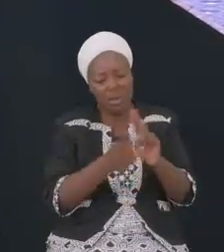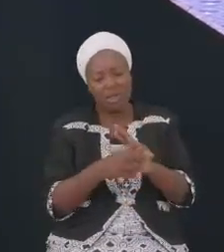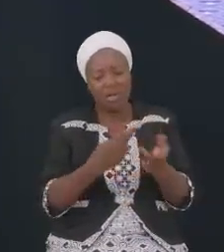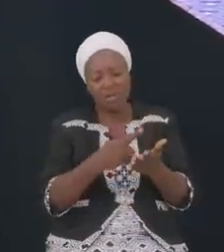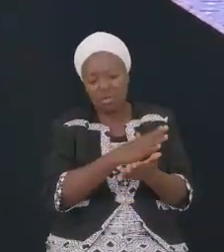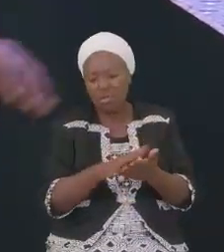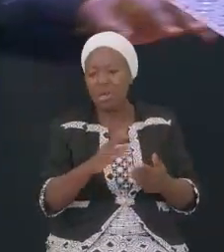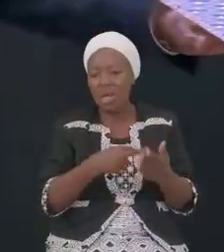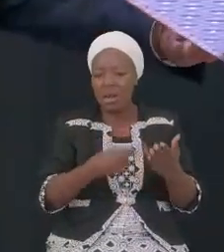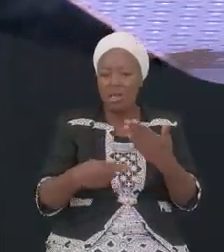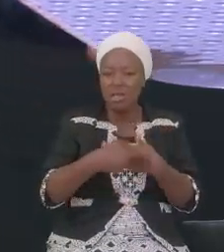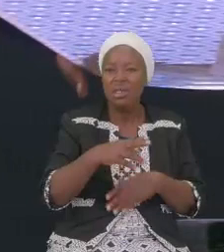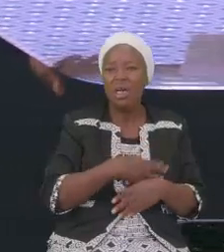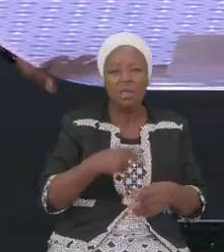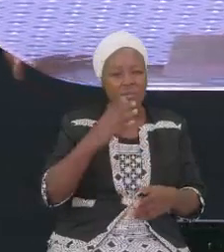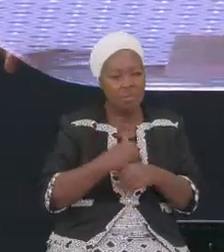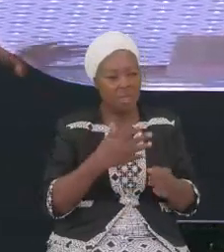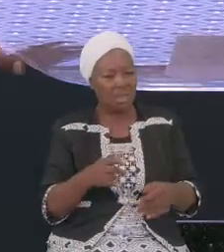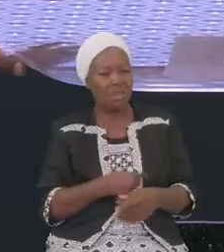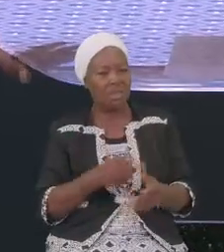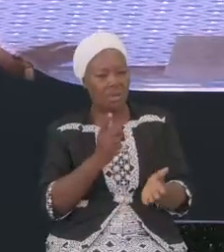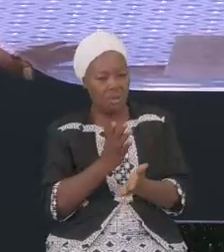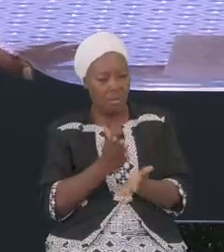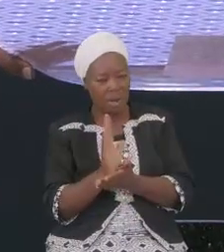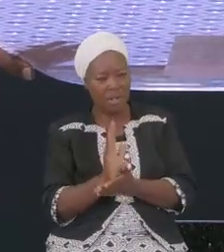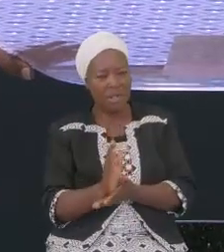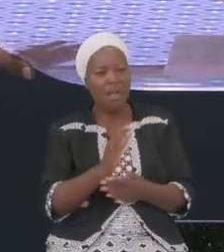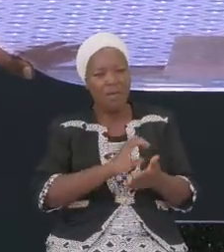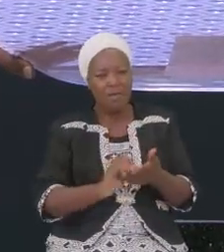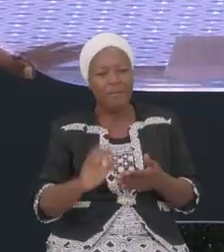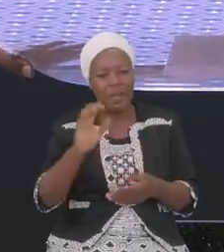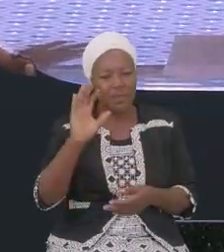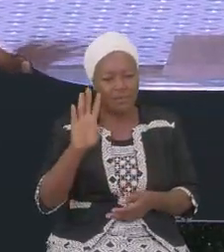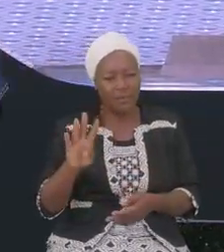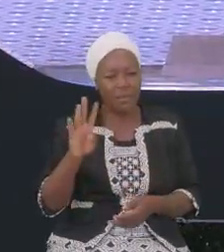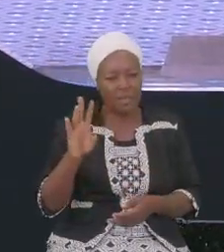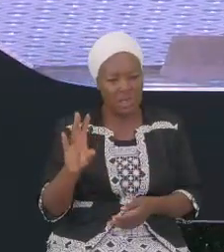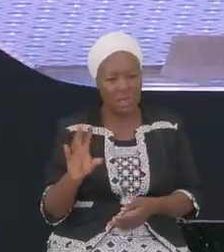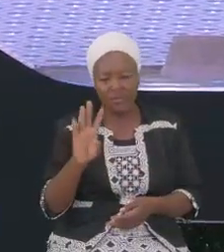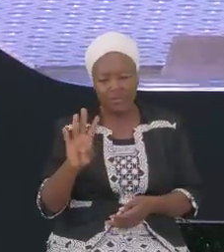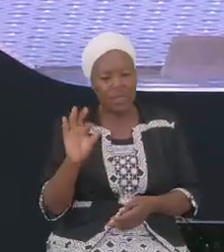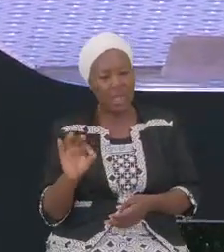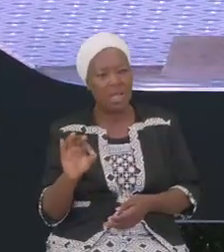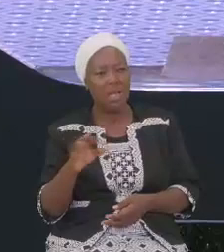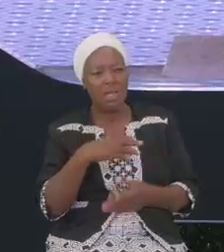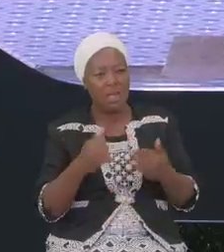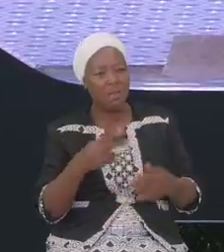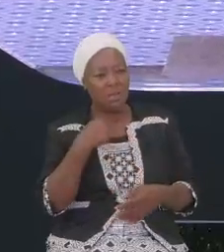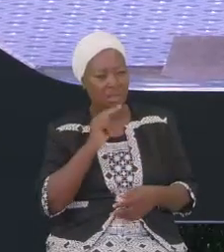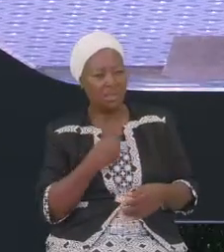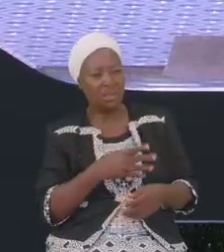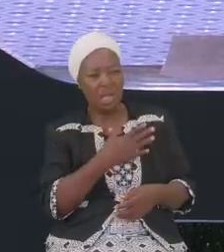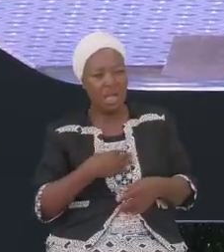make right whatever is wrong. Look at verse 49. In verse 49, it now tells us, and behold, I sent